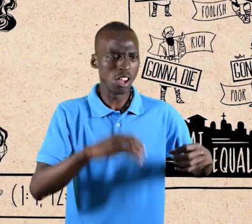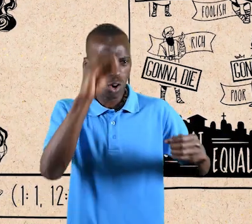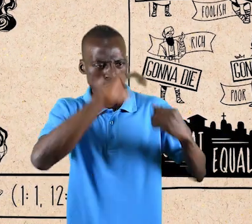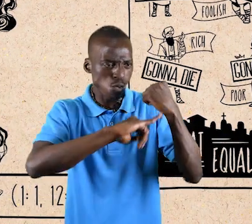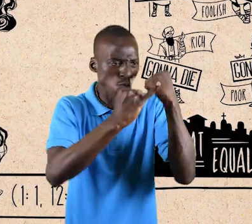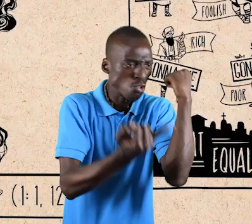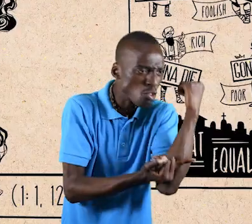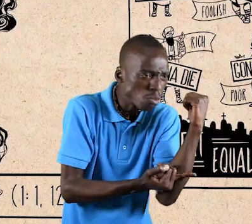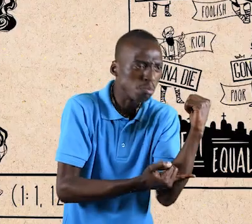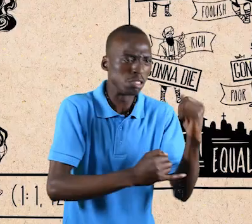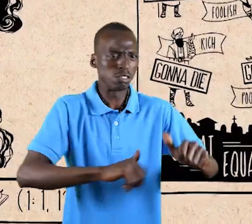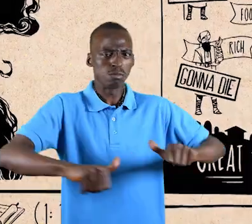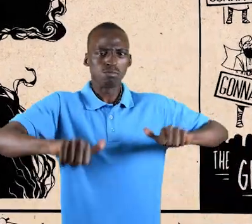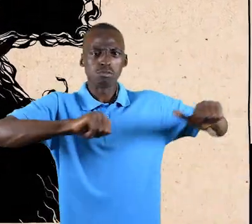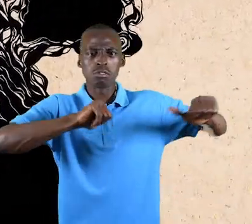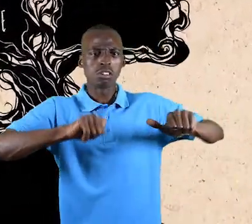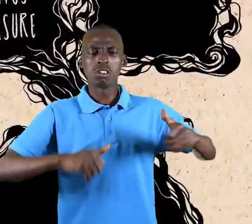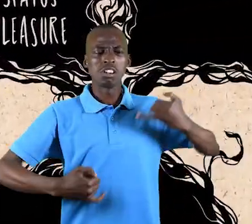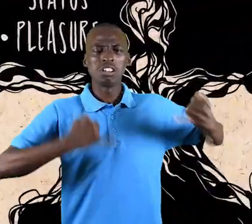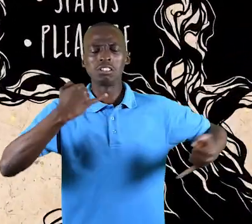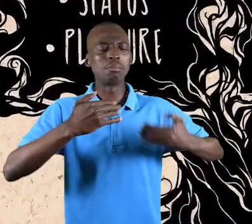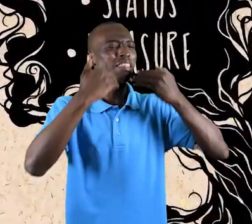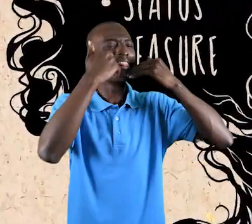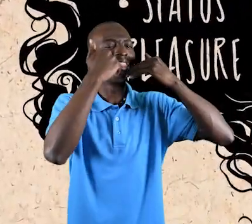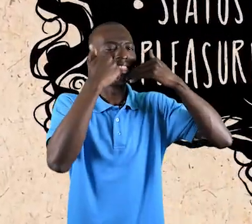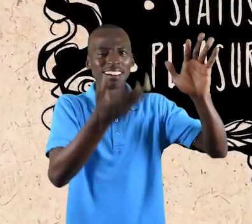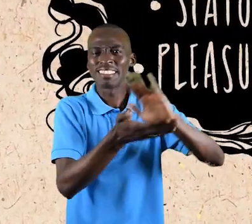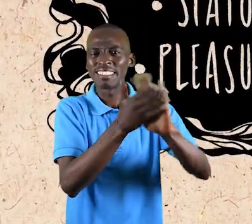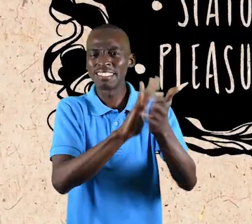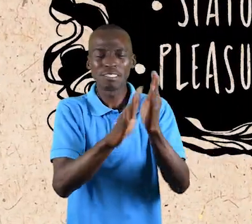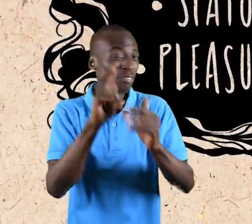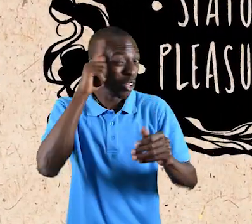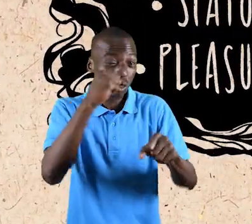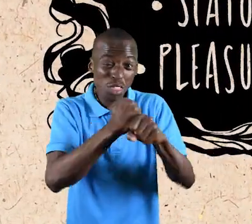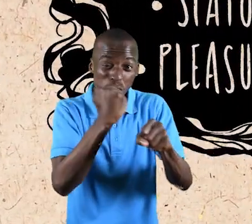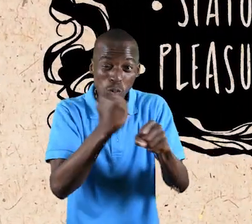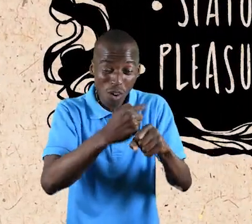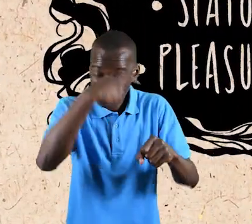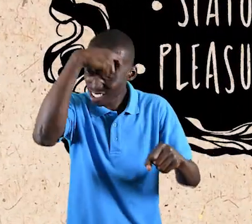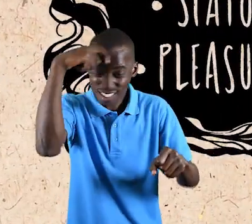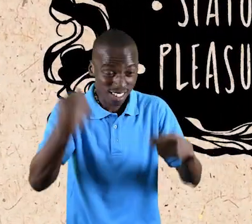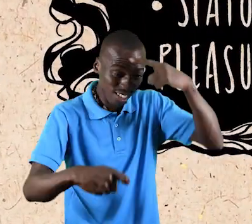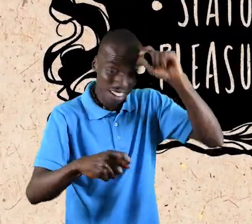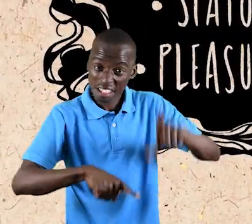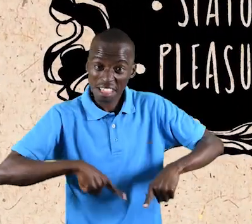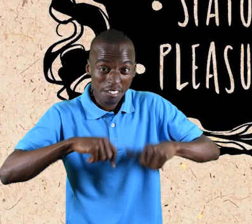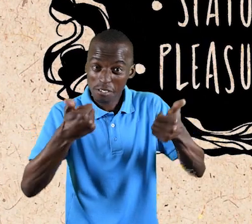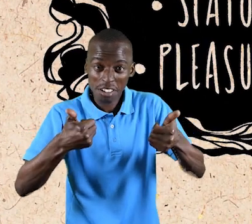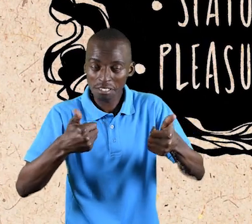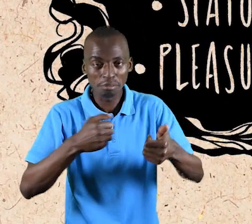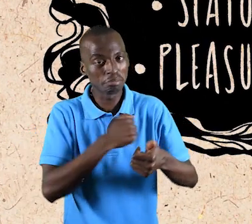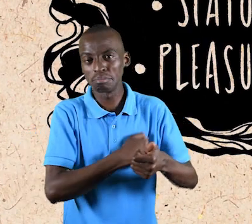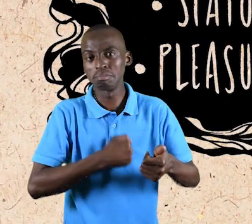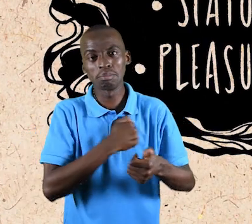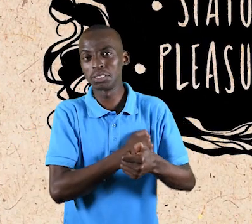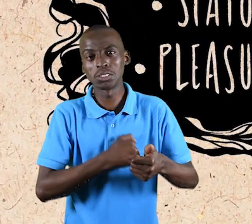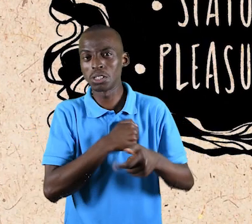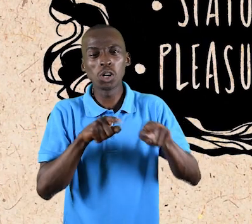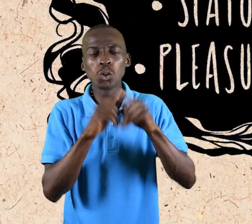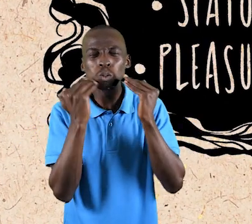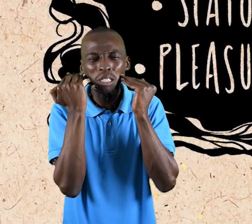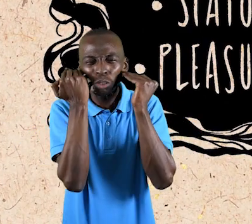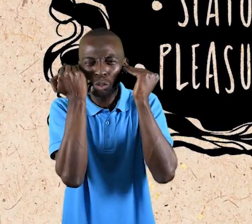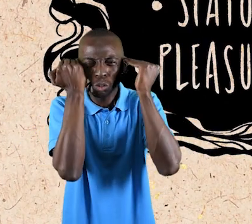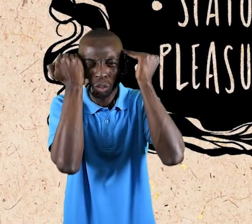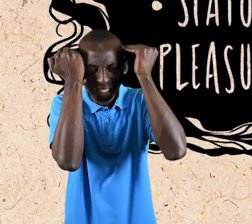status or pleasure. So you think working hard is going to make life worth it? Think about the stress and the toll